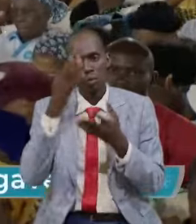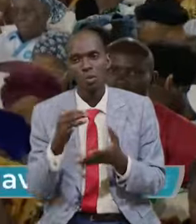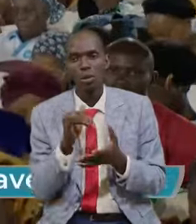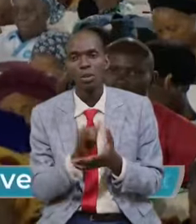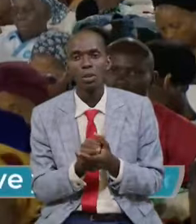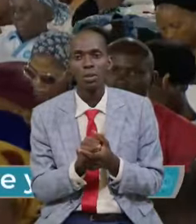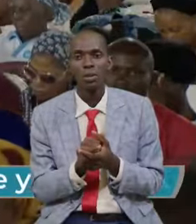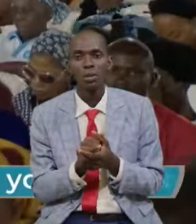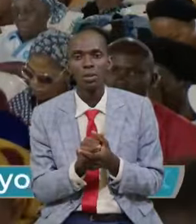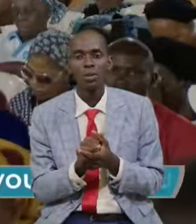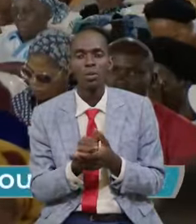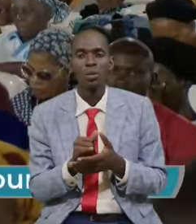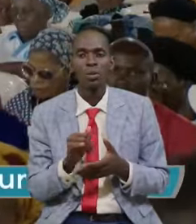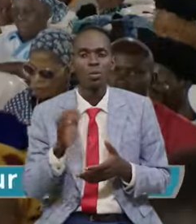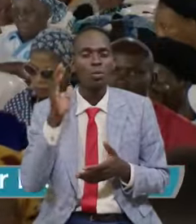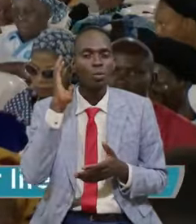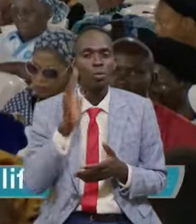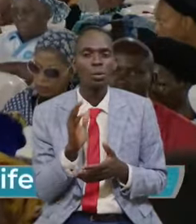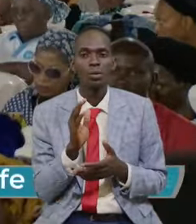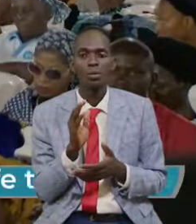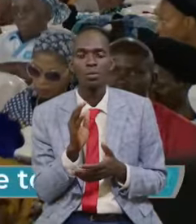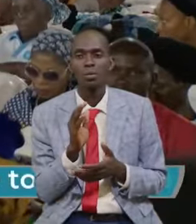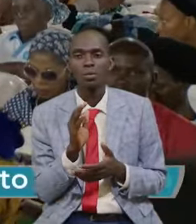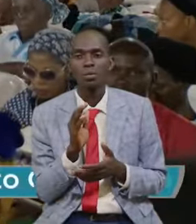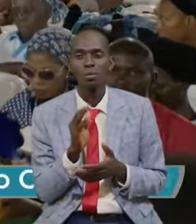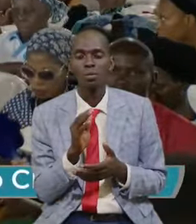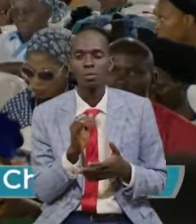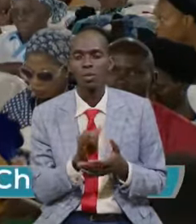present you as somebody who is not sincere.